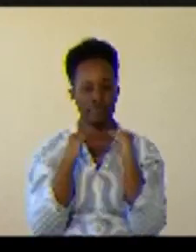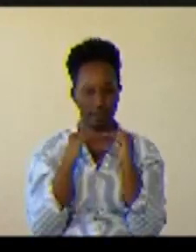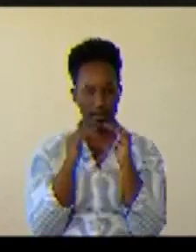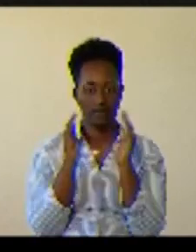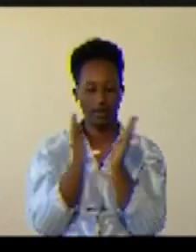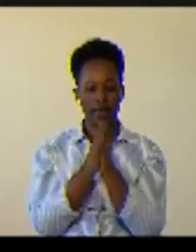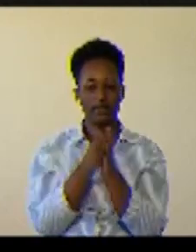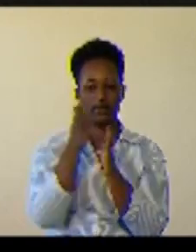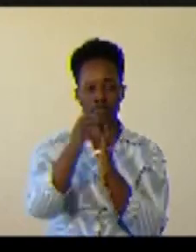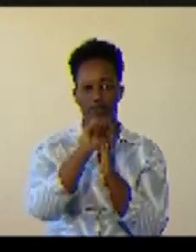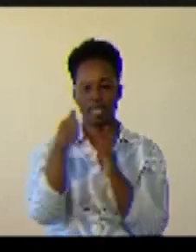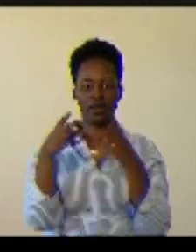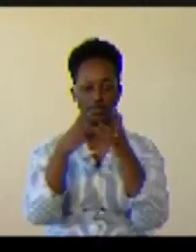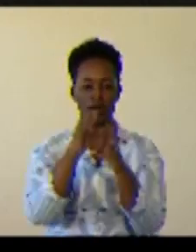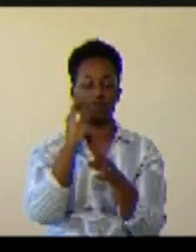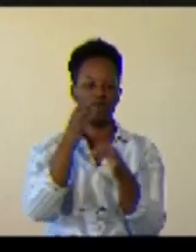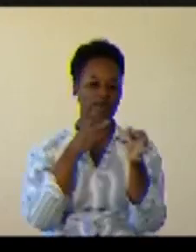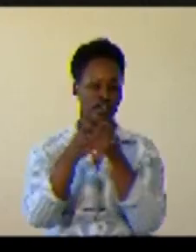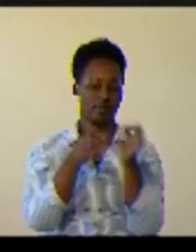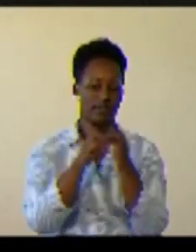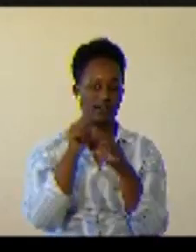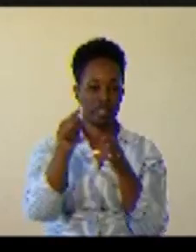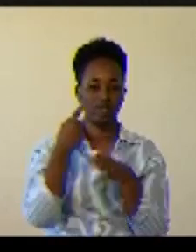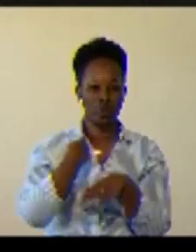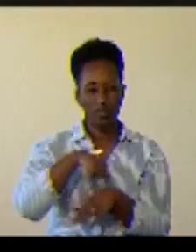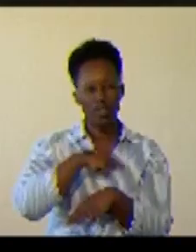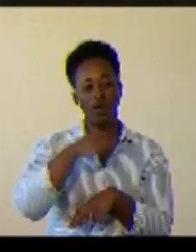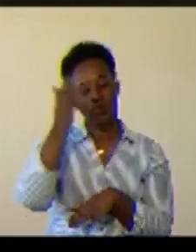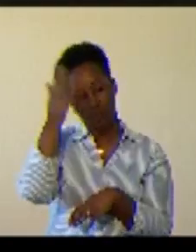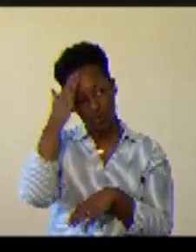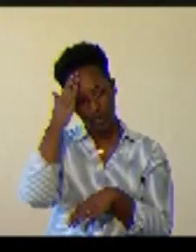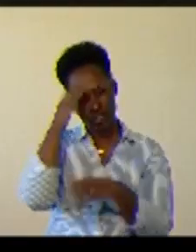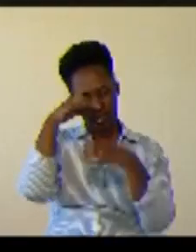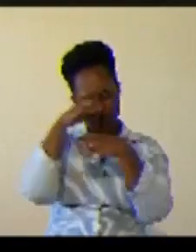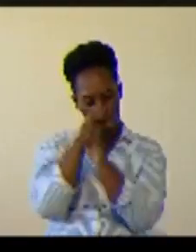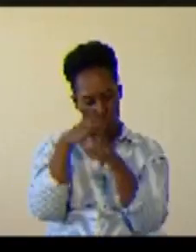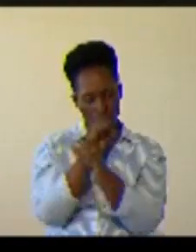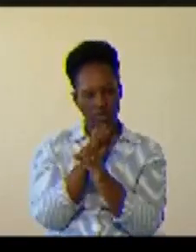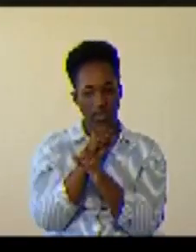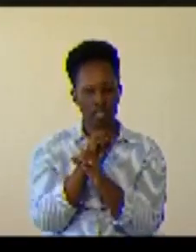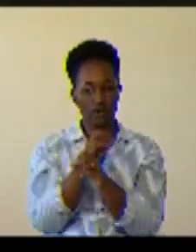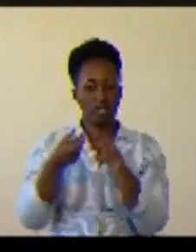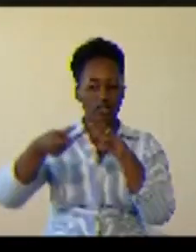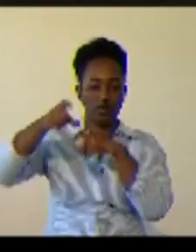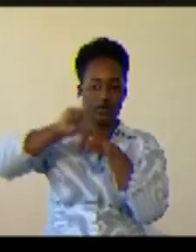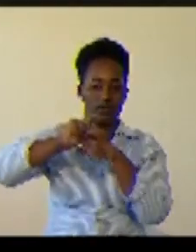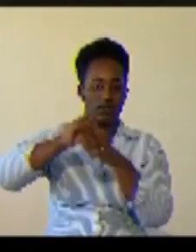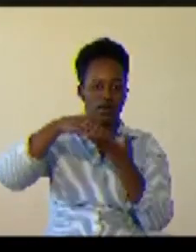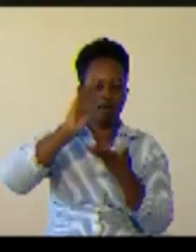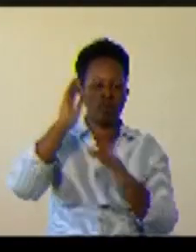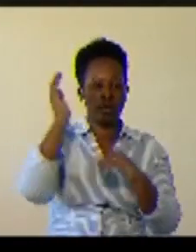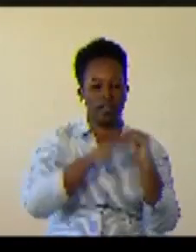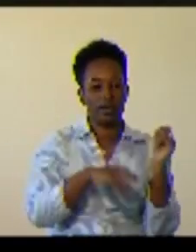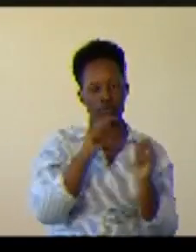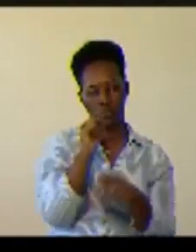And there is another way of explaining that. We know that screening effect increases more than nuclear